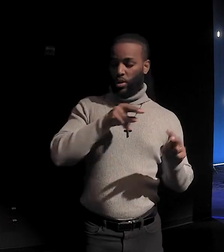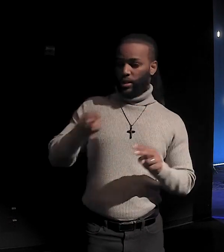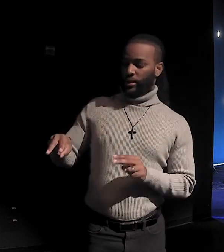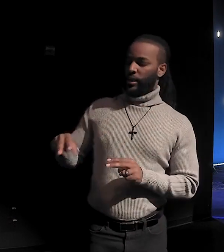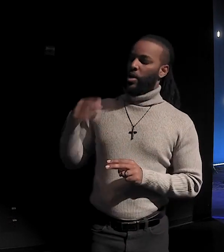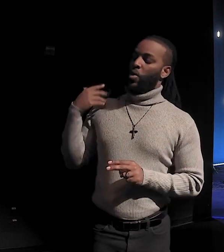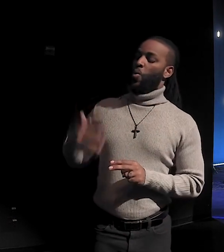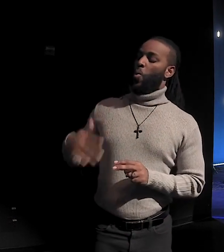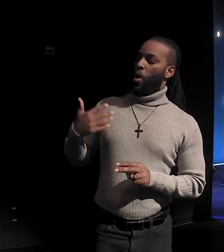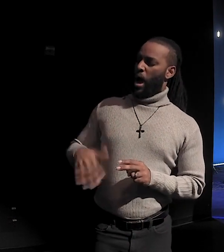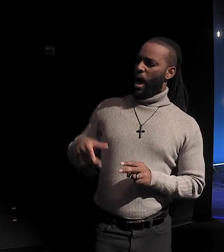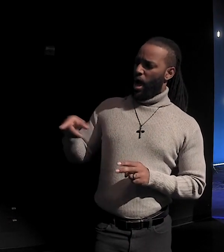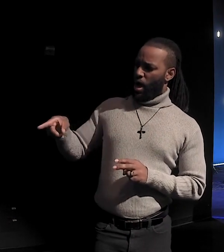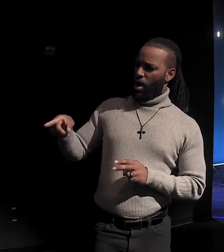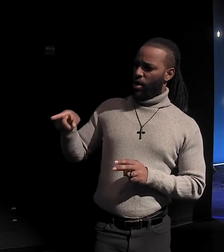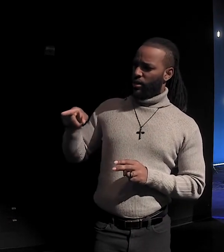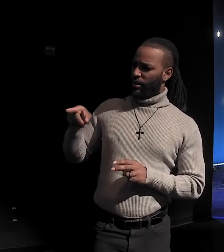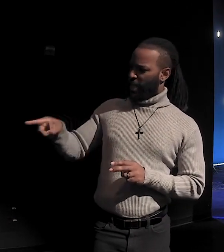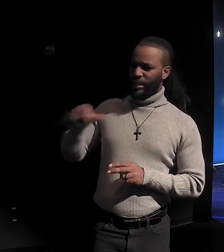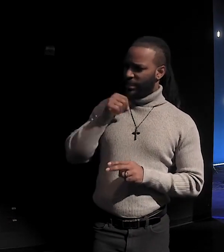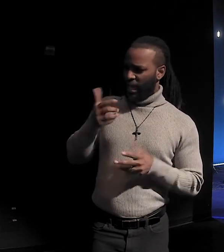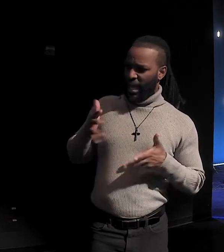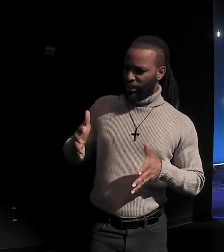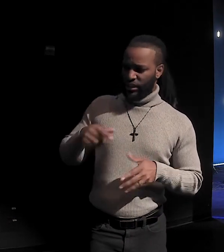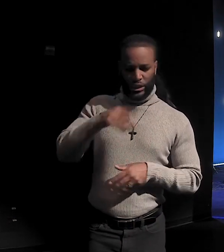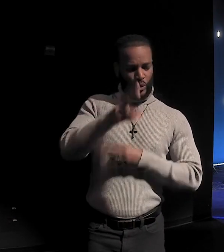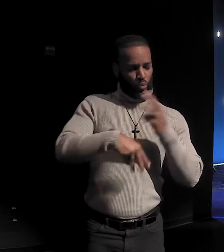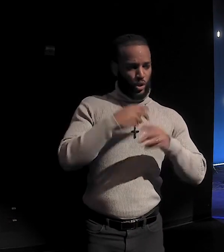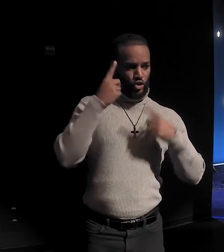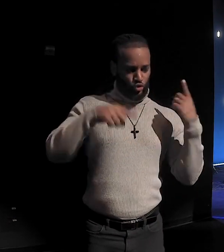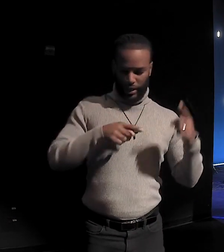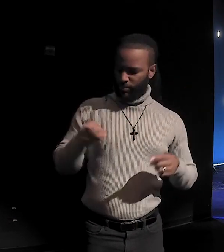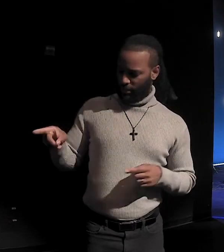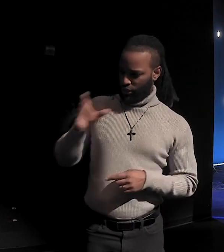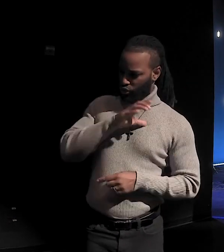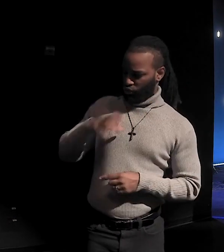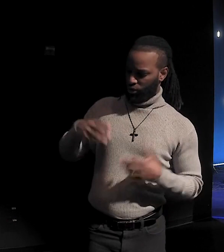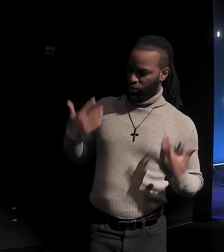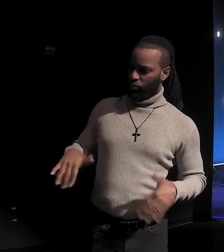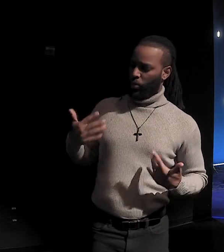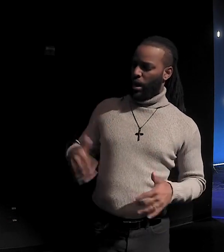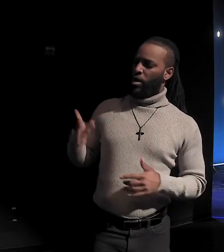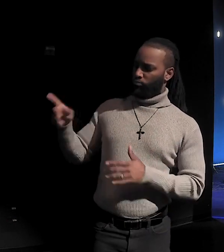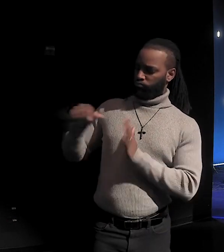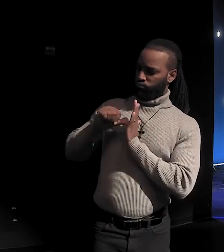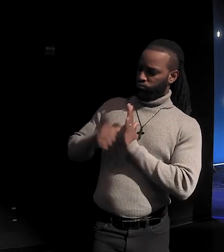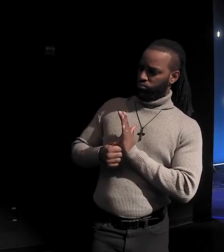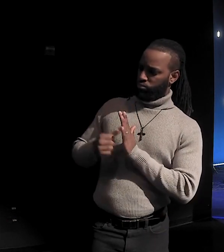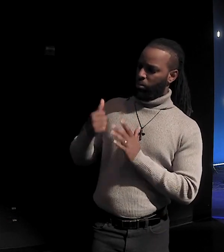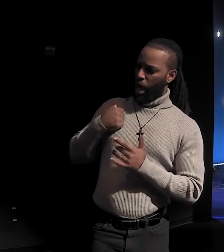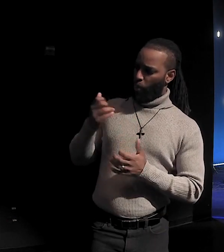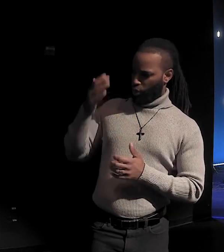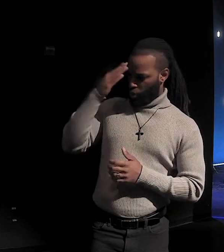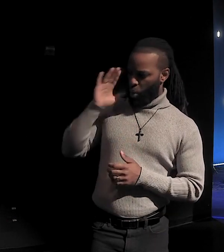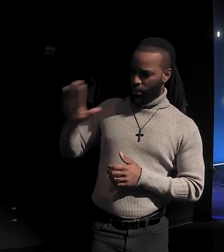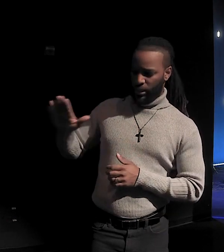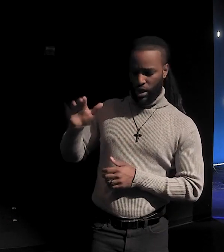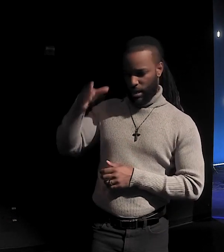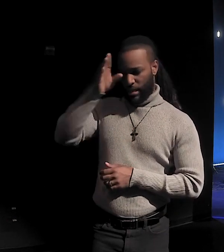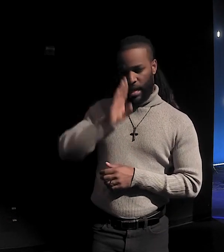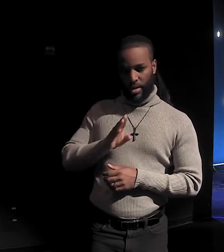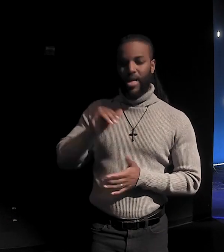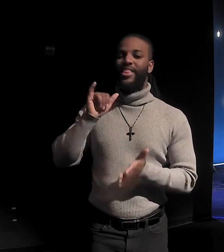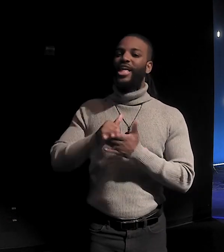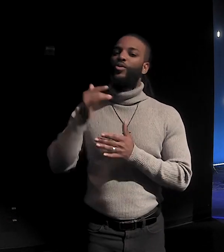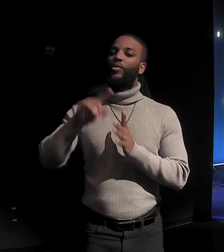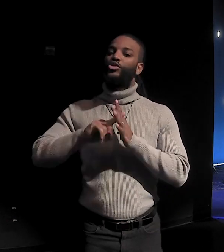wow, they're a non-anxious presence in the midst of chaos. I want to know the God they know. That's why we're doing this series.